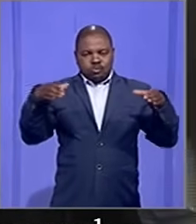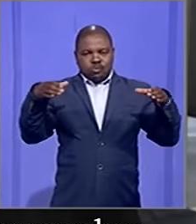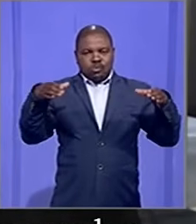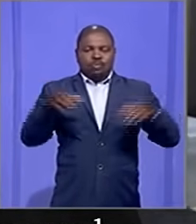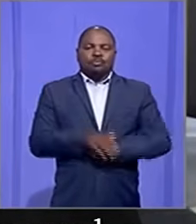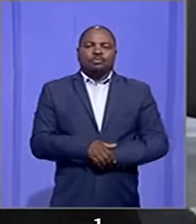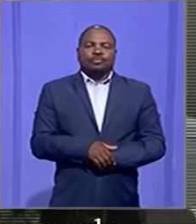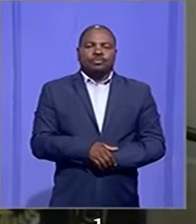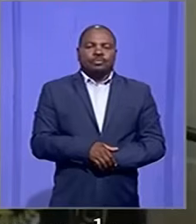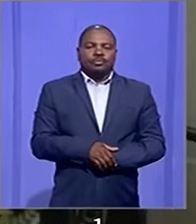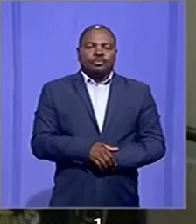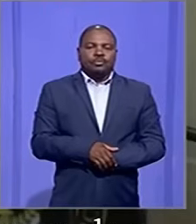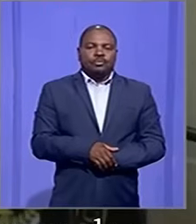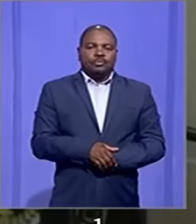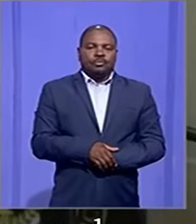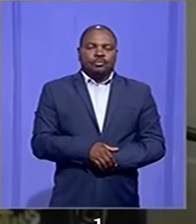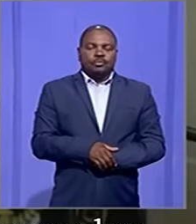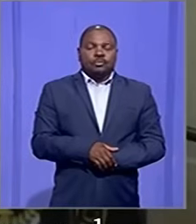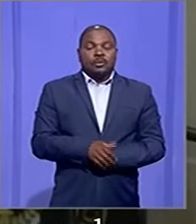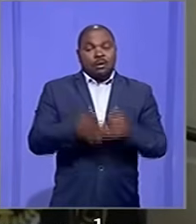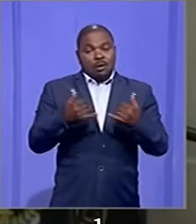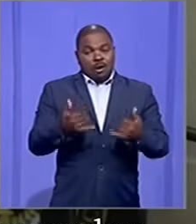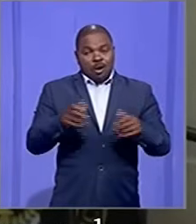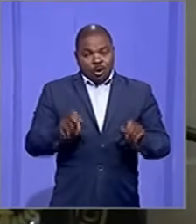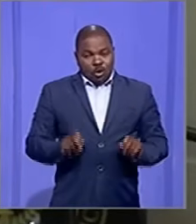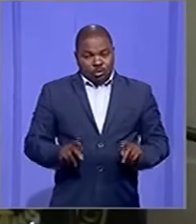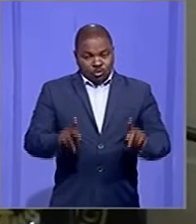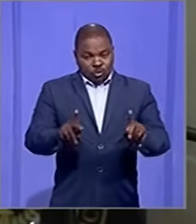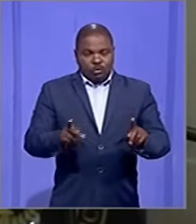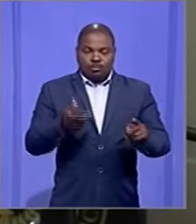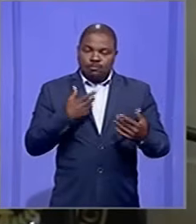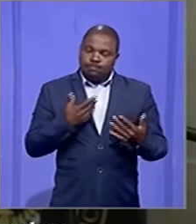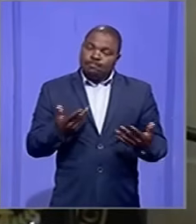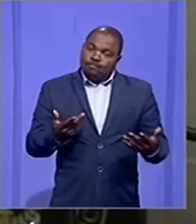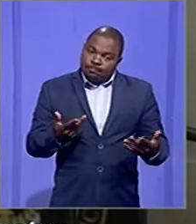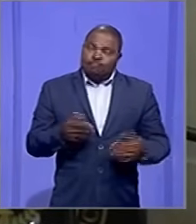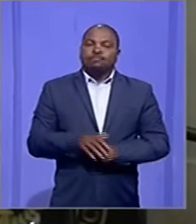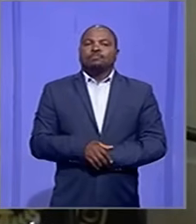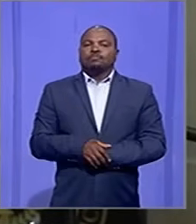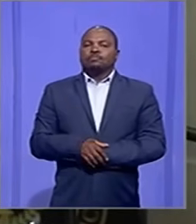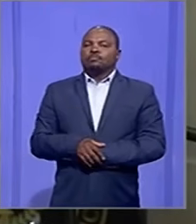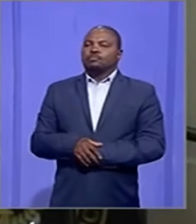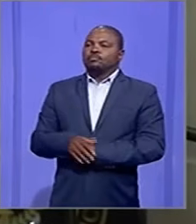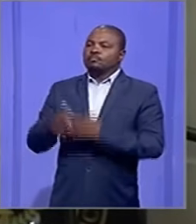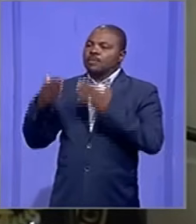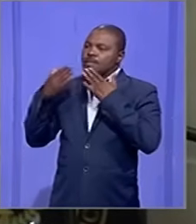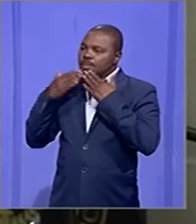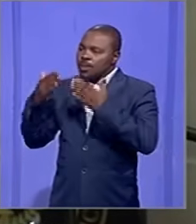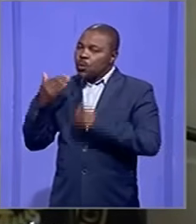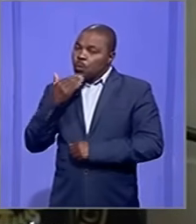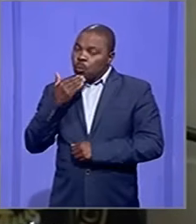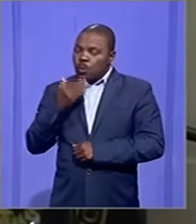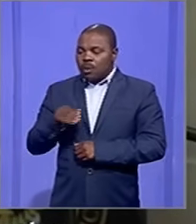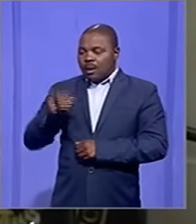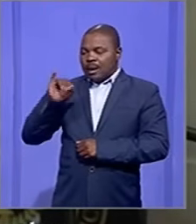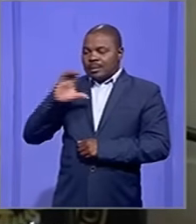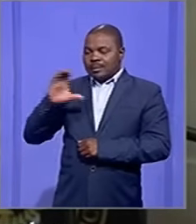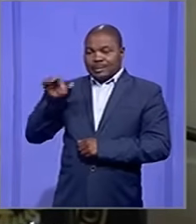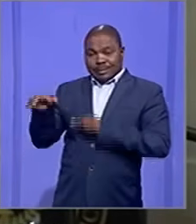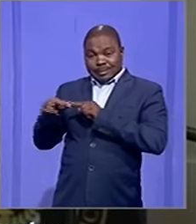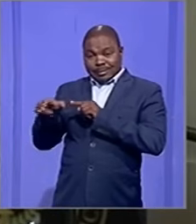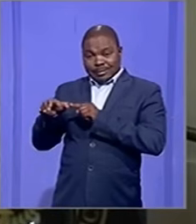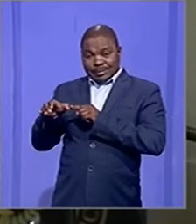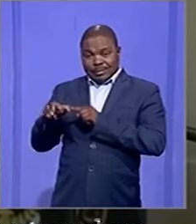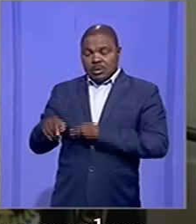go lekana. Let me take this opportunity to also thank the IEC for